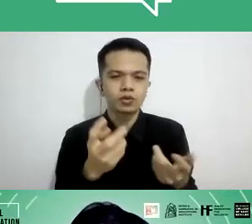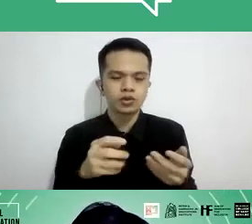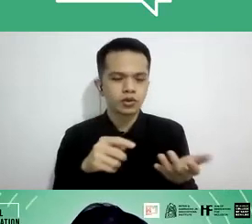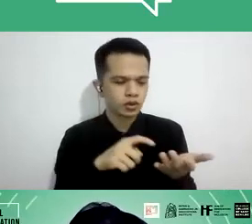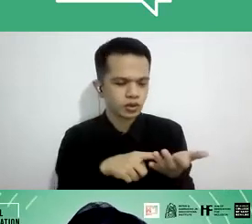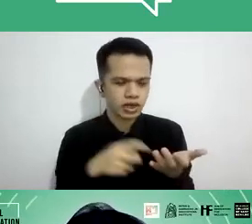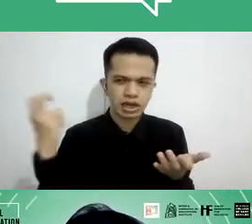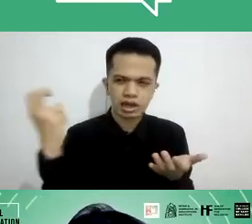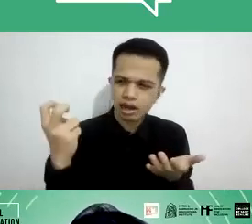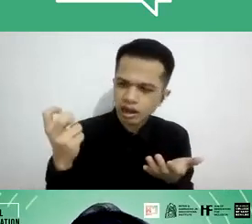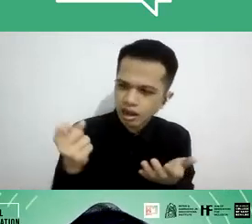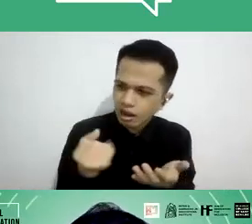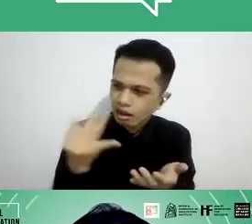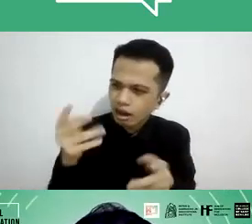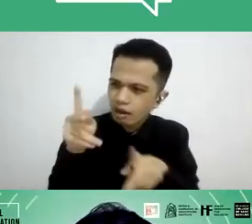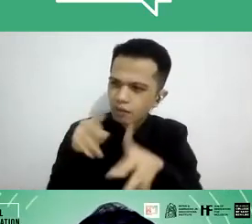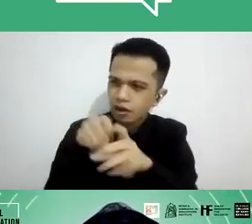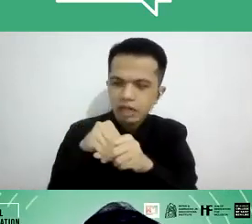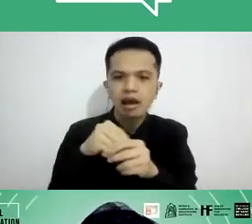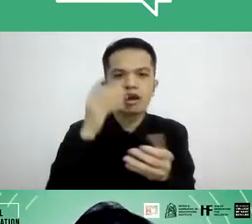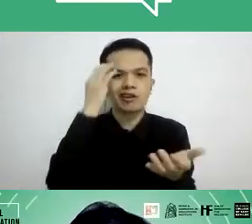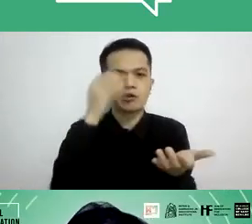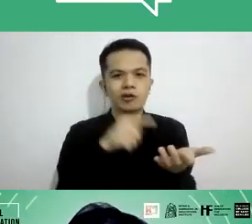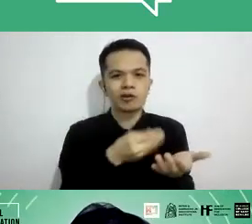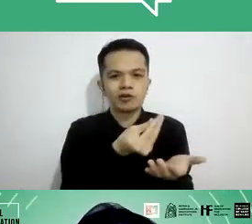get there. You can know how long